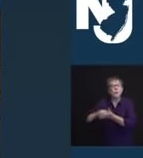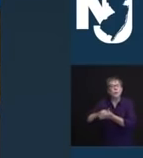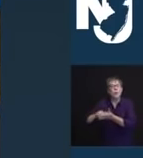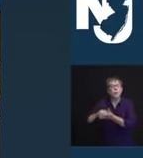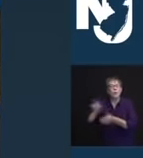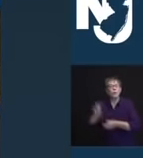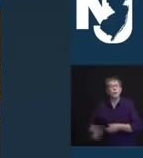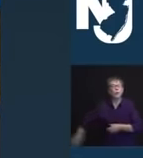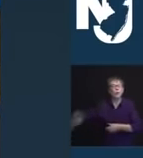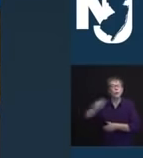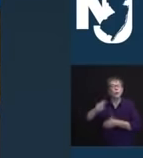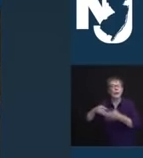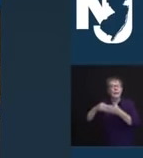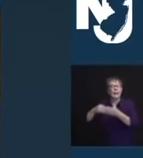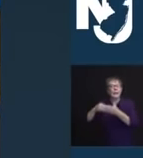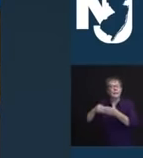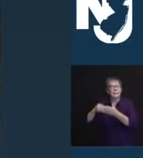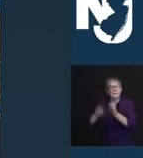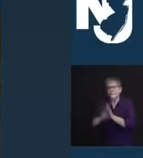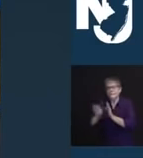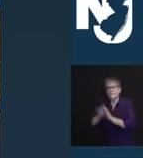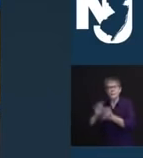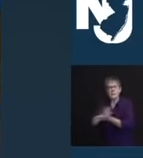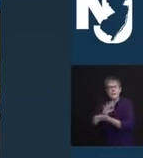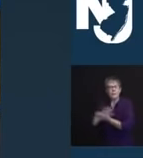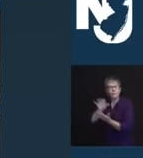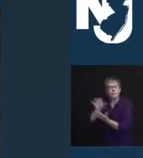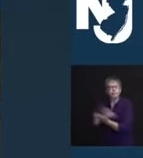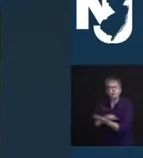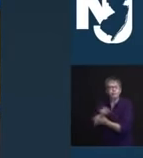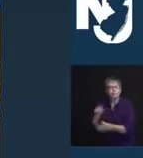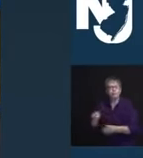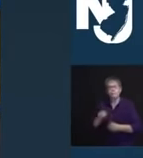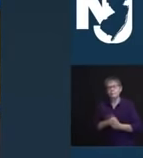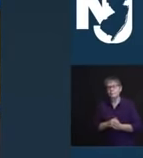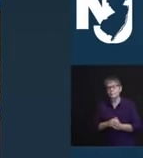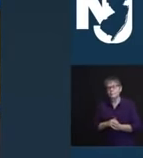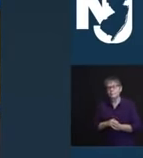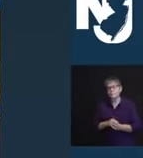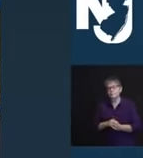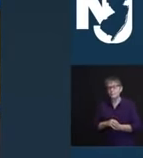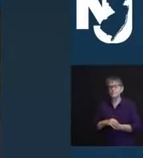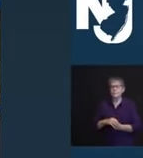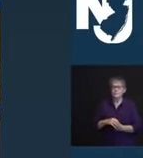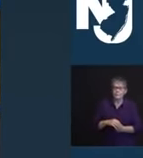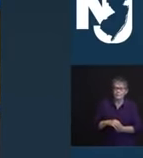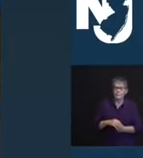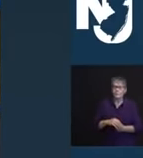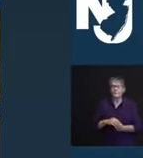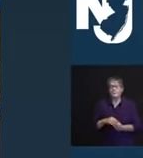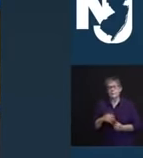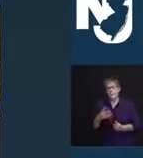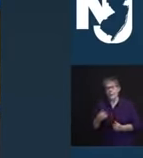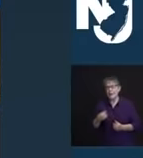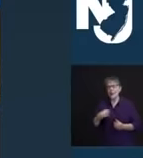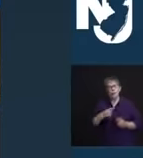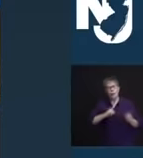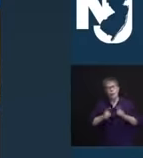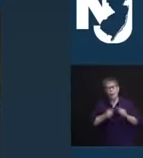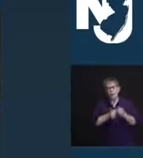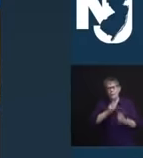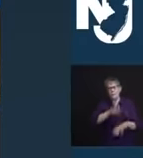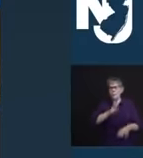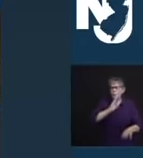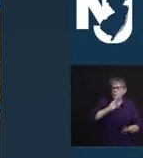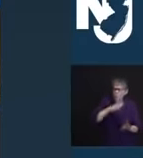left. She too was COVID positive. I had the great honor of speaking with her last week. He also leaves behind, and you could see them there,